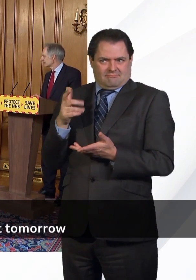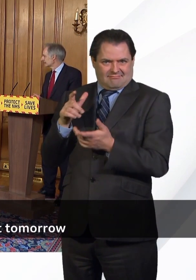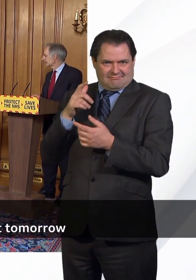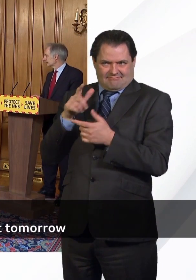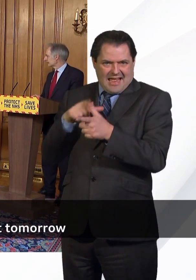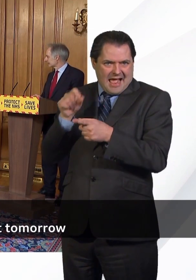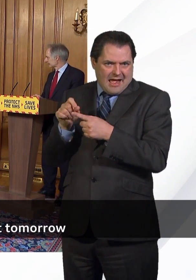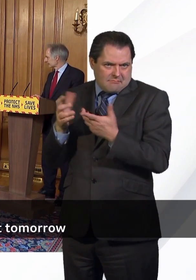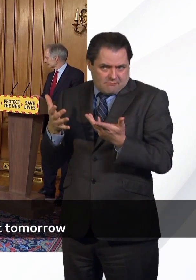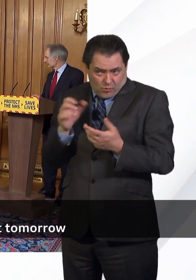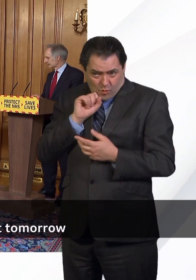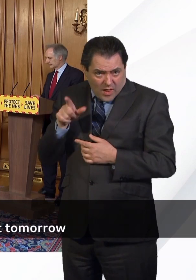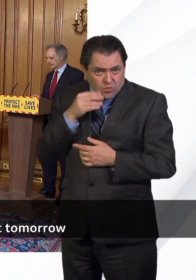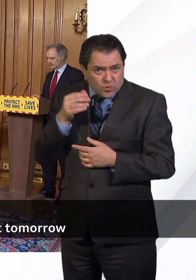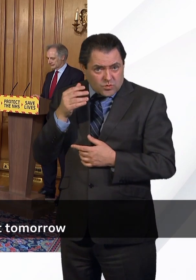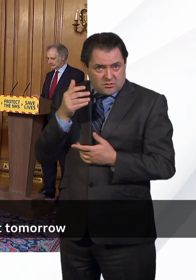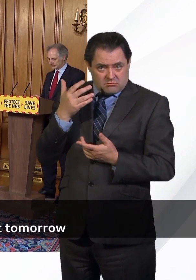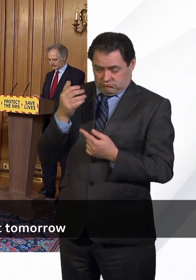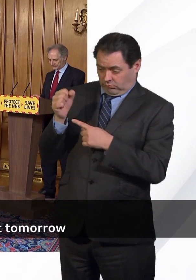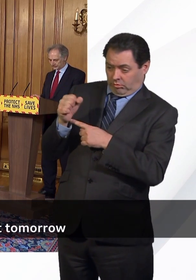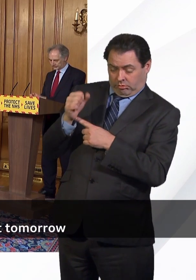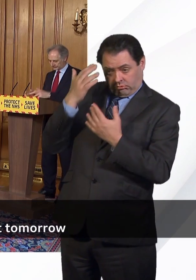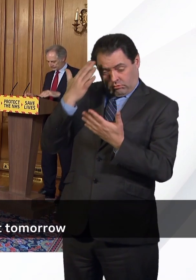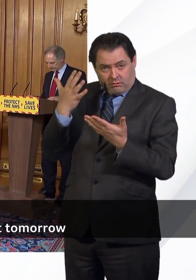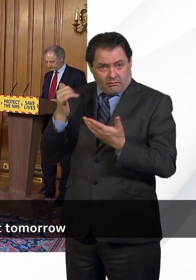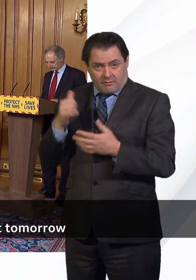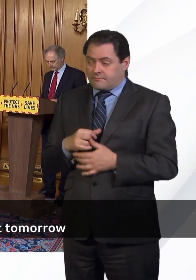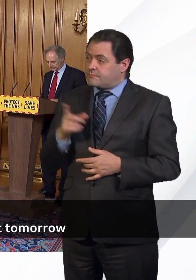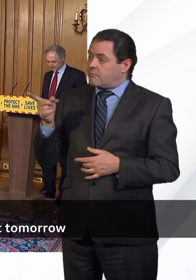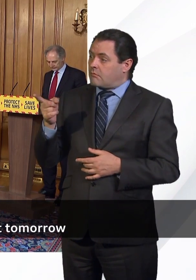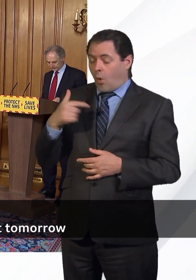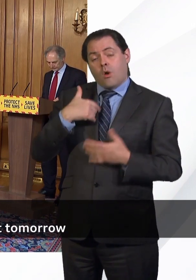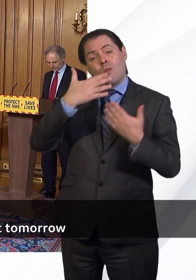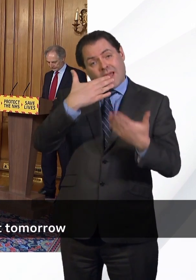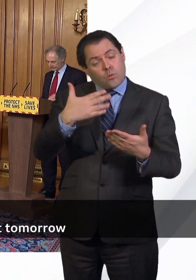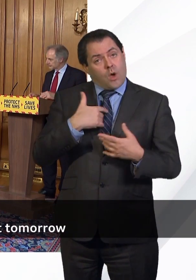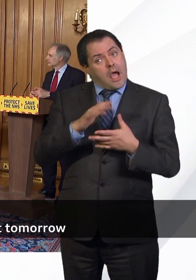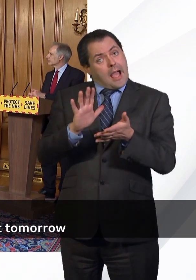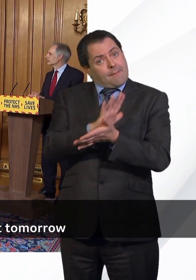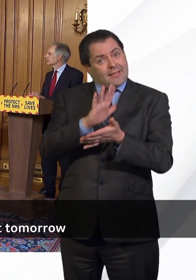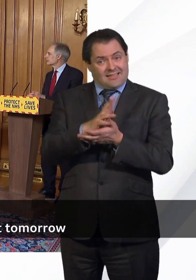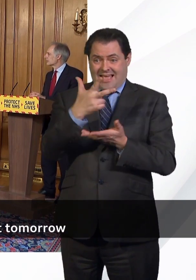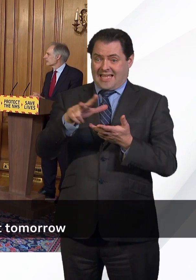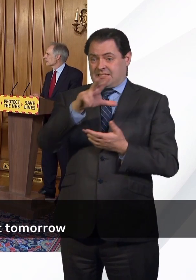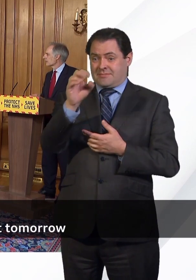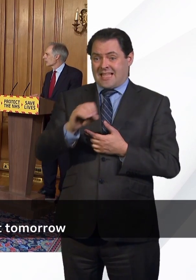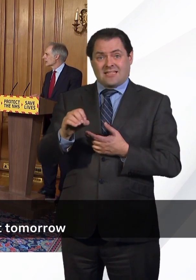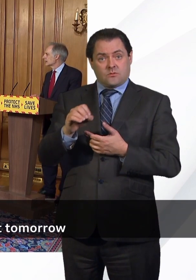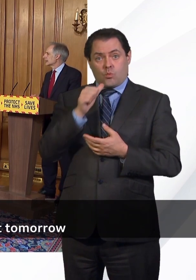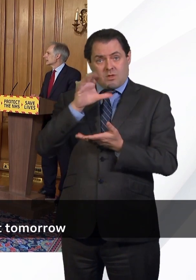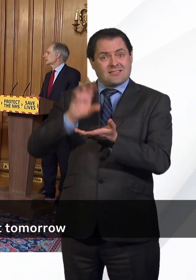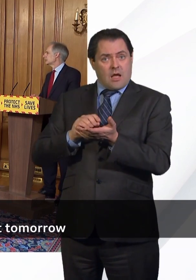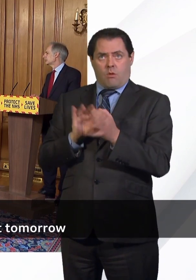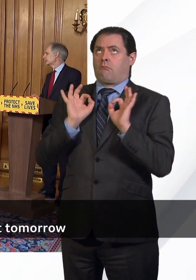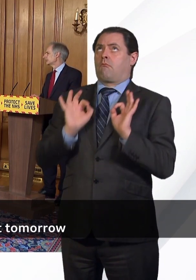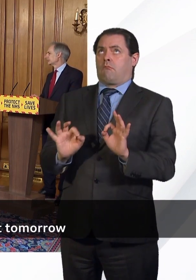and I'm really, really pleased to hear that 80% of people said that they would download the app. Because the more people who download